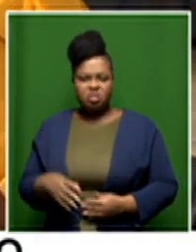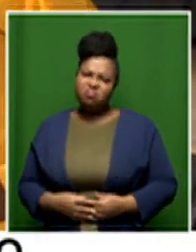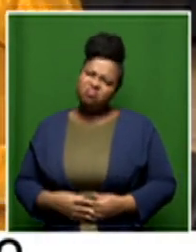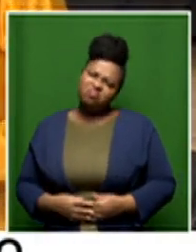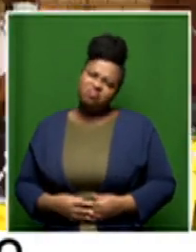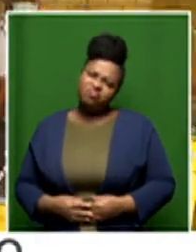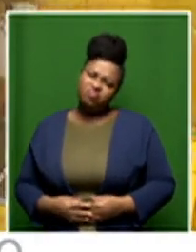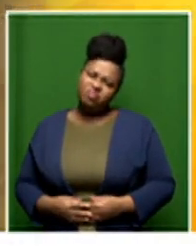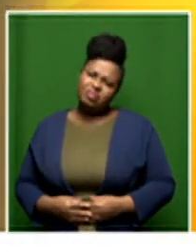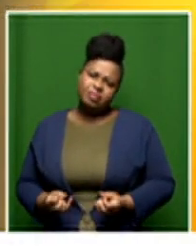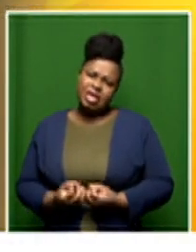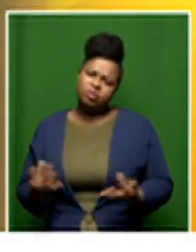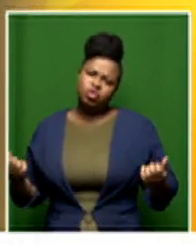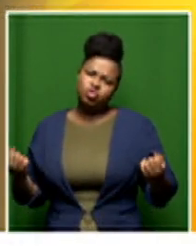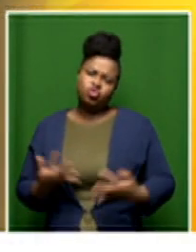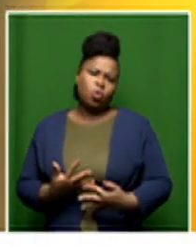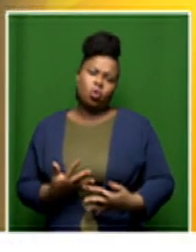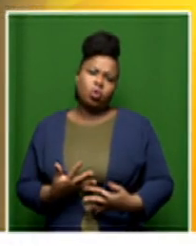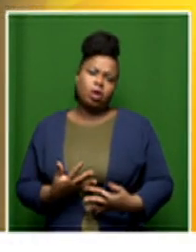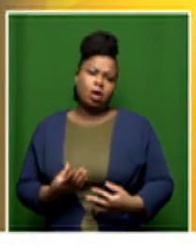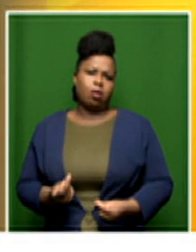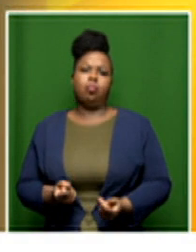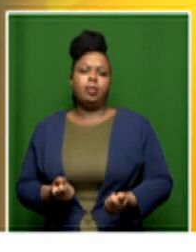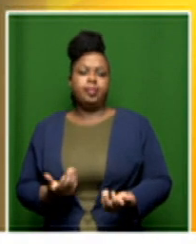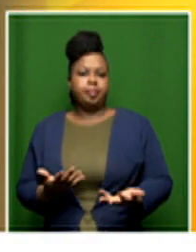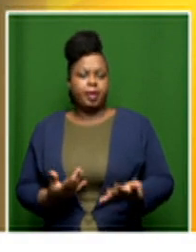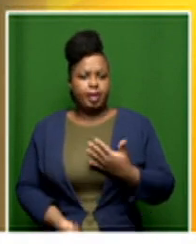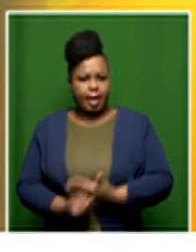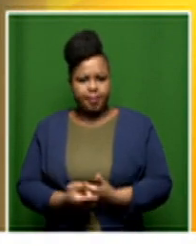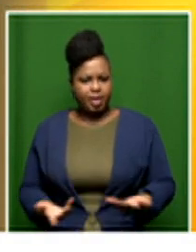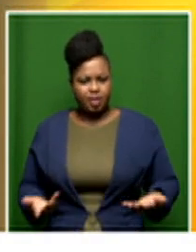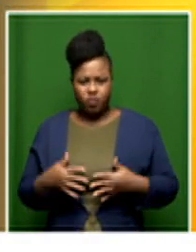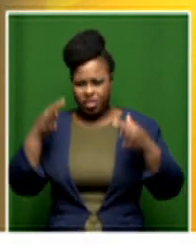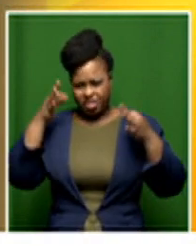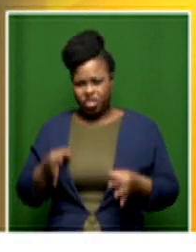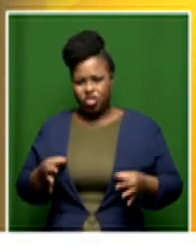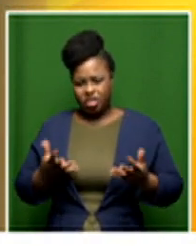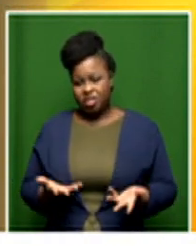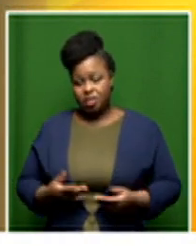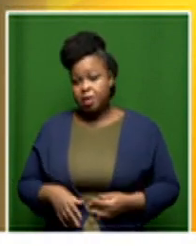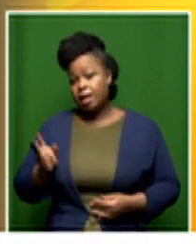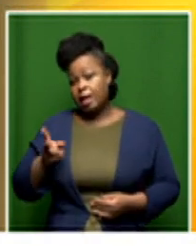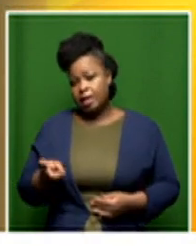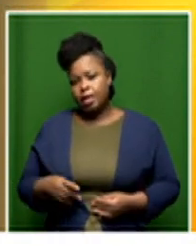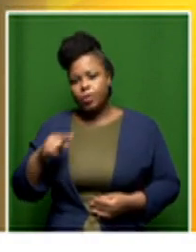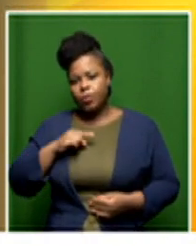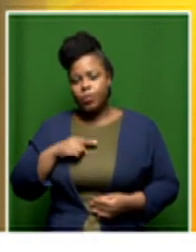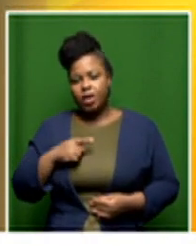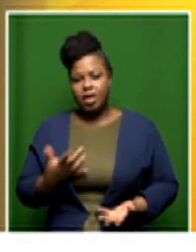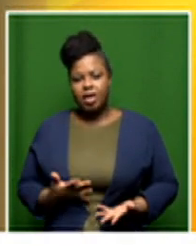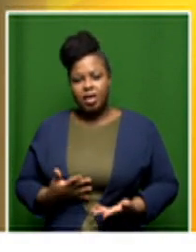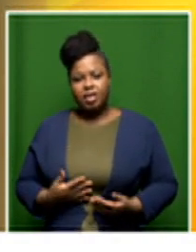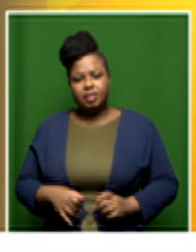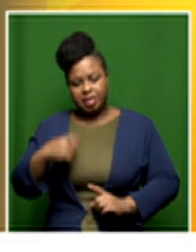was an element of shock and awe as to this decision. Perhaps, once again, it speaks to his